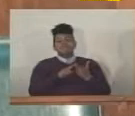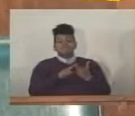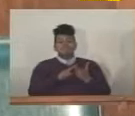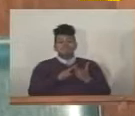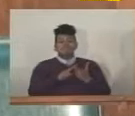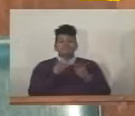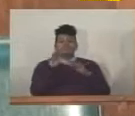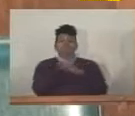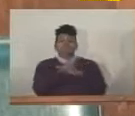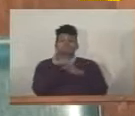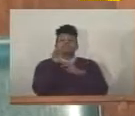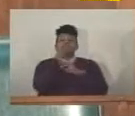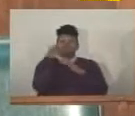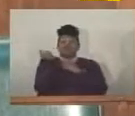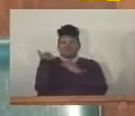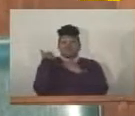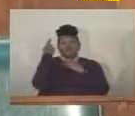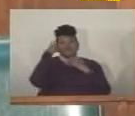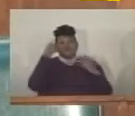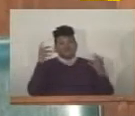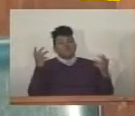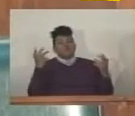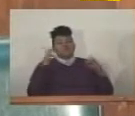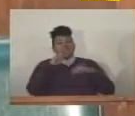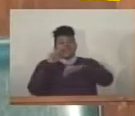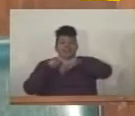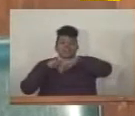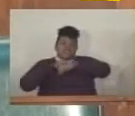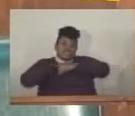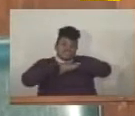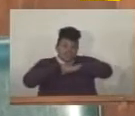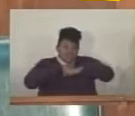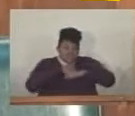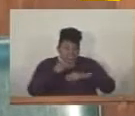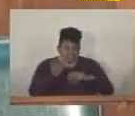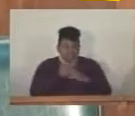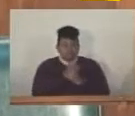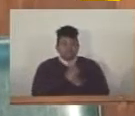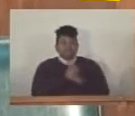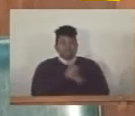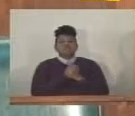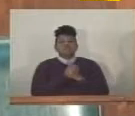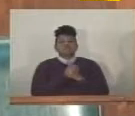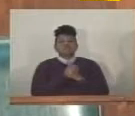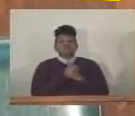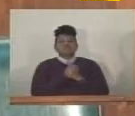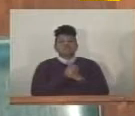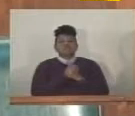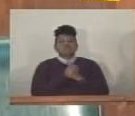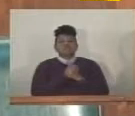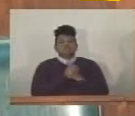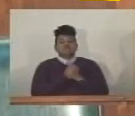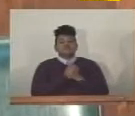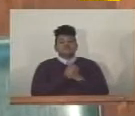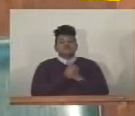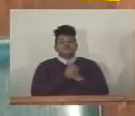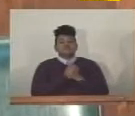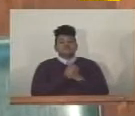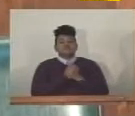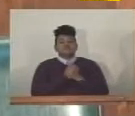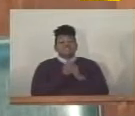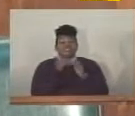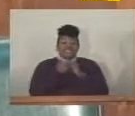the Minister responsible for national security, the Chief of